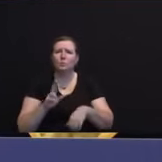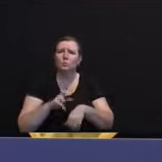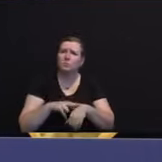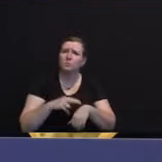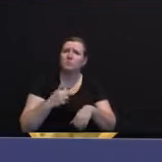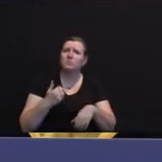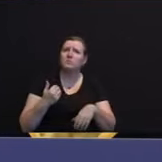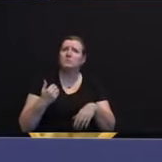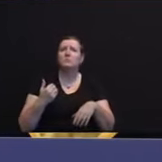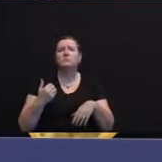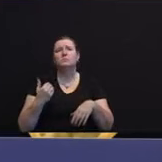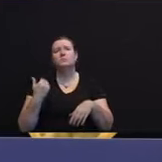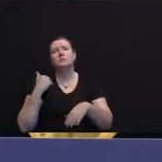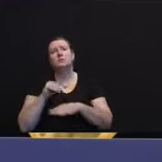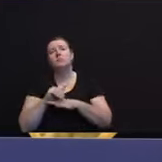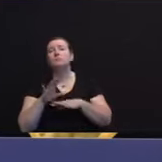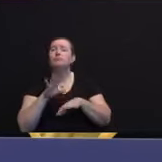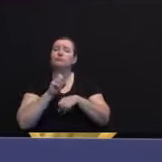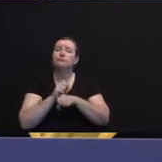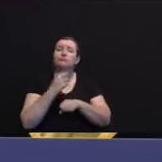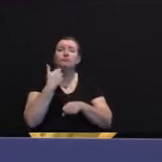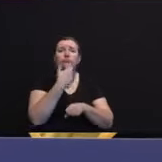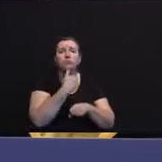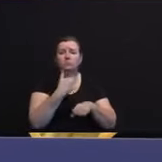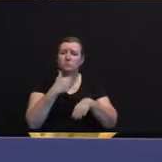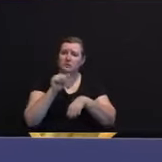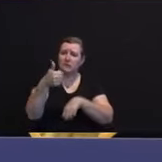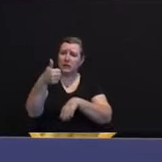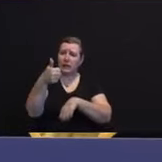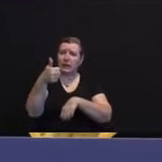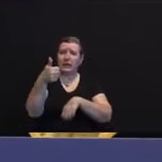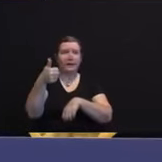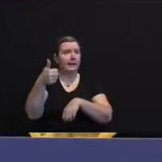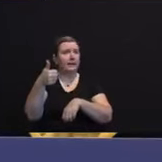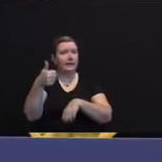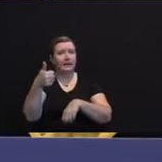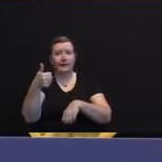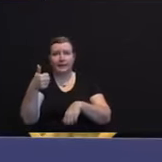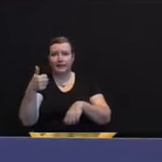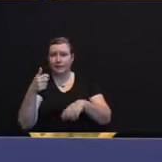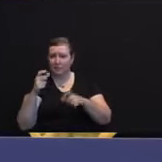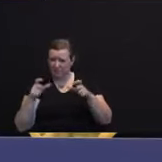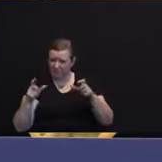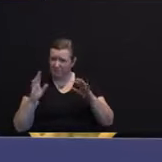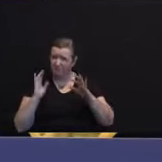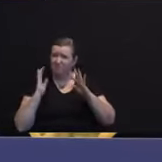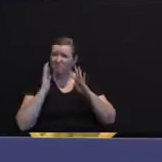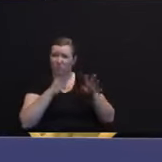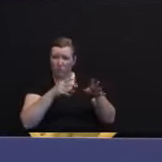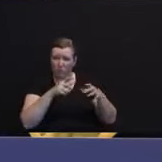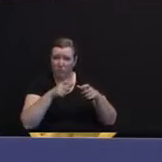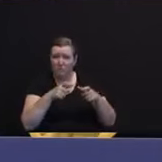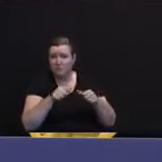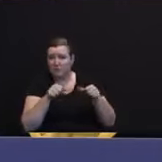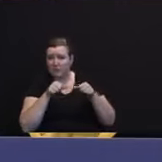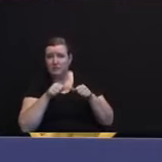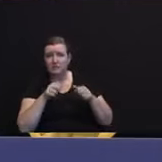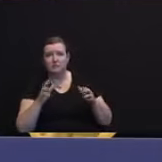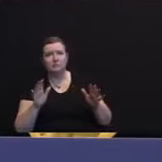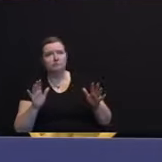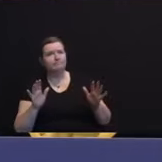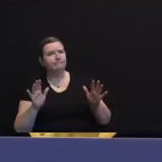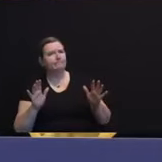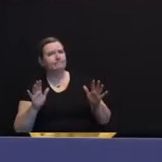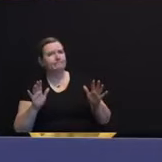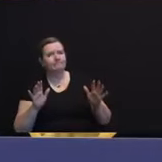just doesn't, the fact that folks are making these claims proves the point. Thank you. Nothing